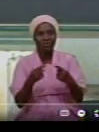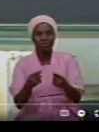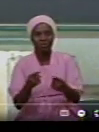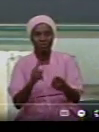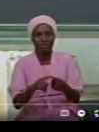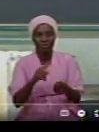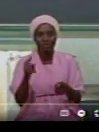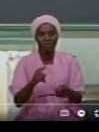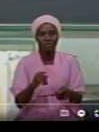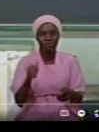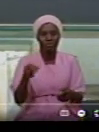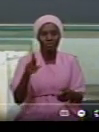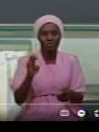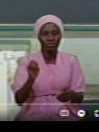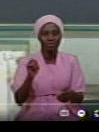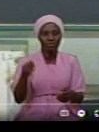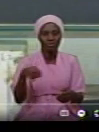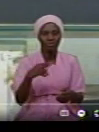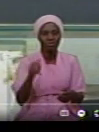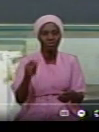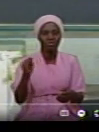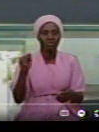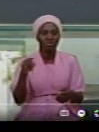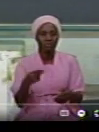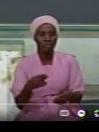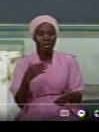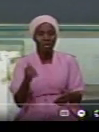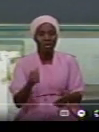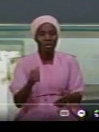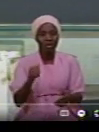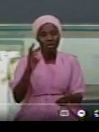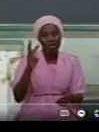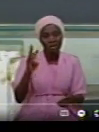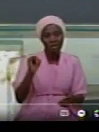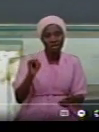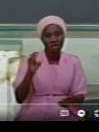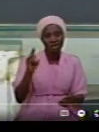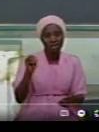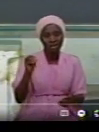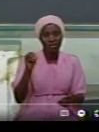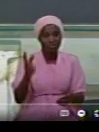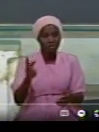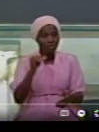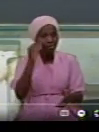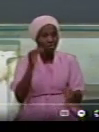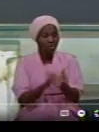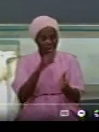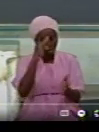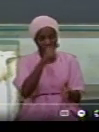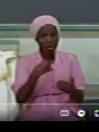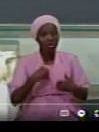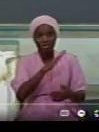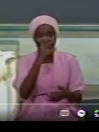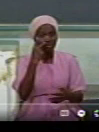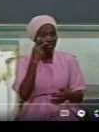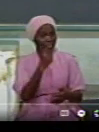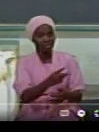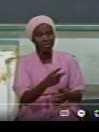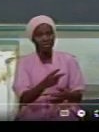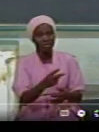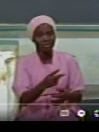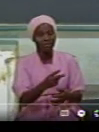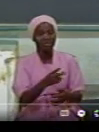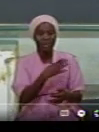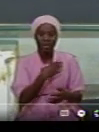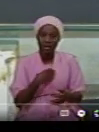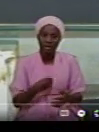He arose. A widow woman I've never met, I've never seen, you've commanded him. What's her name? He has not given